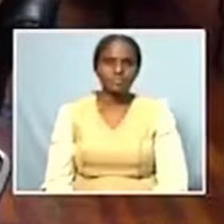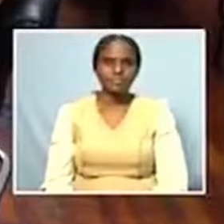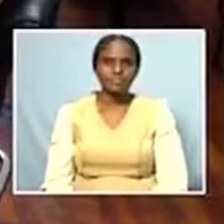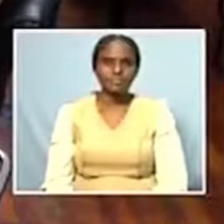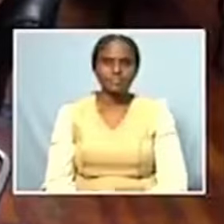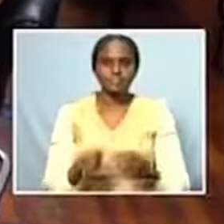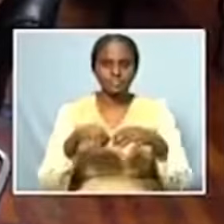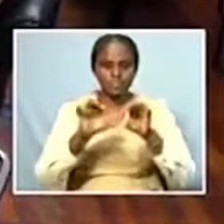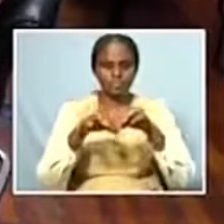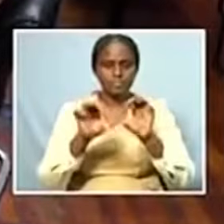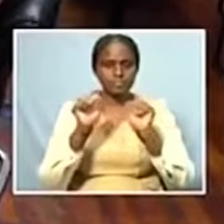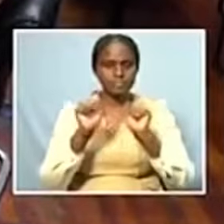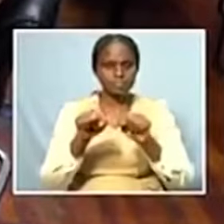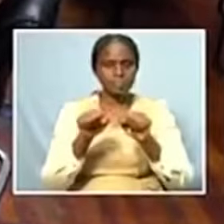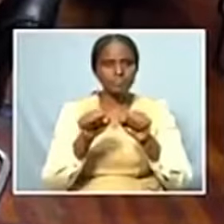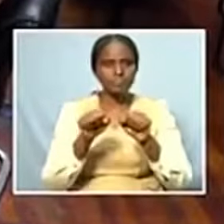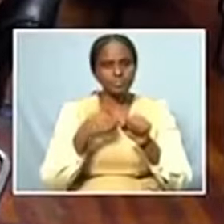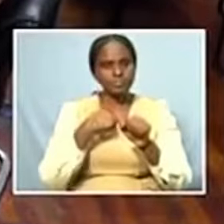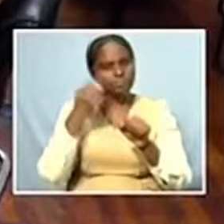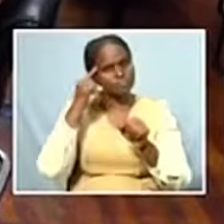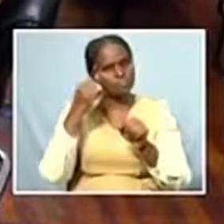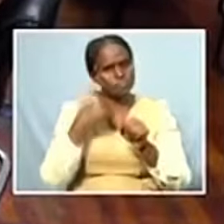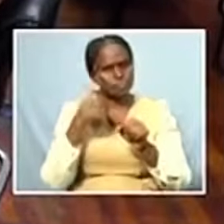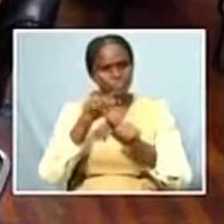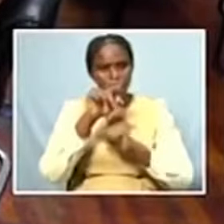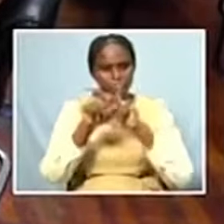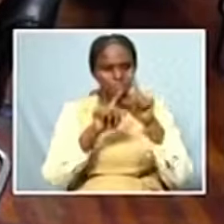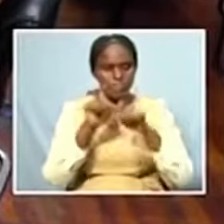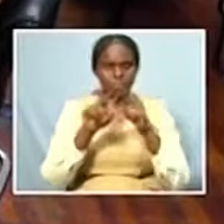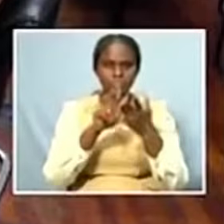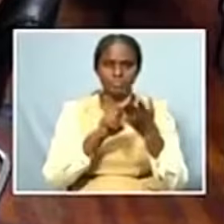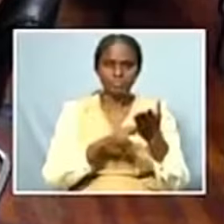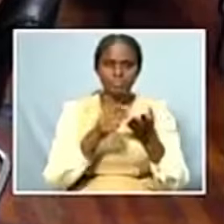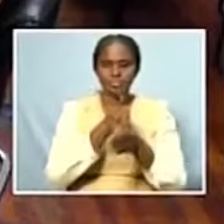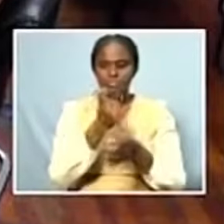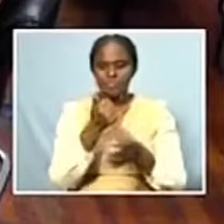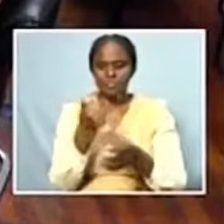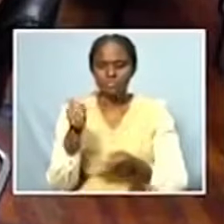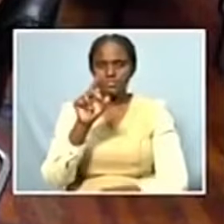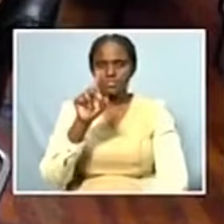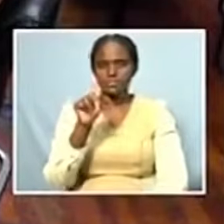You can proceed. Then I think there's a question on the status of other dams.